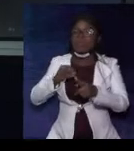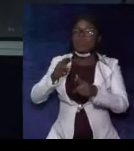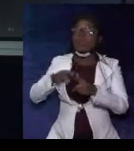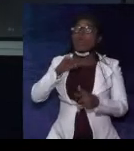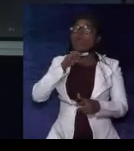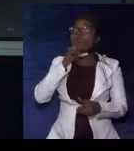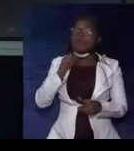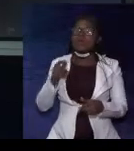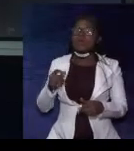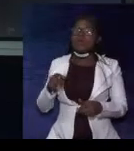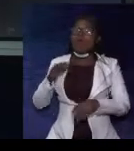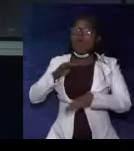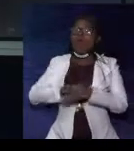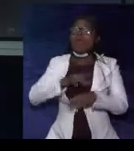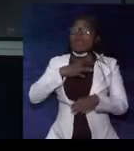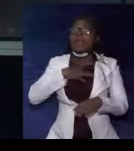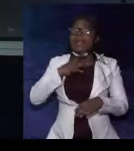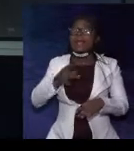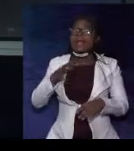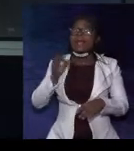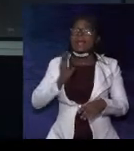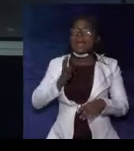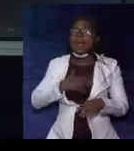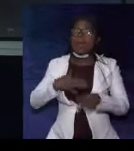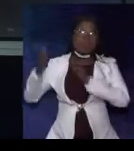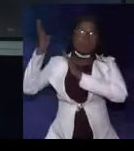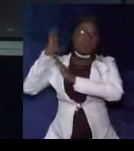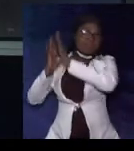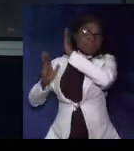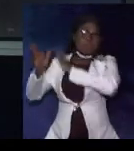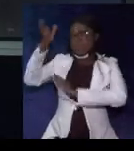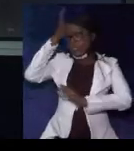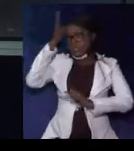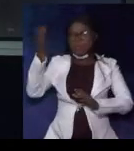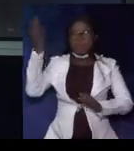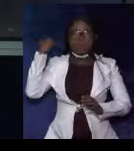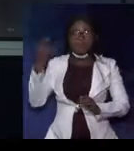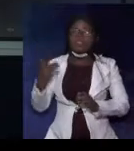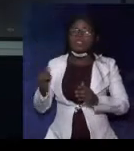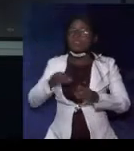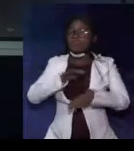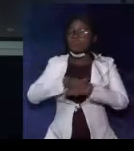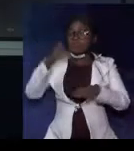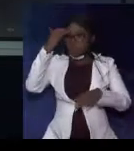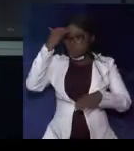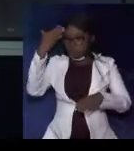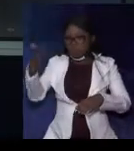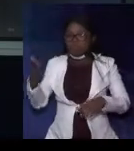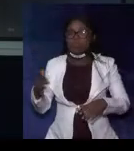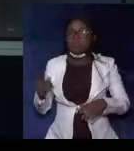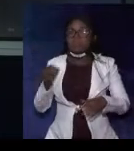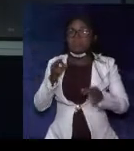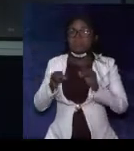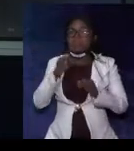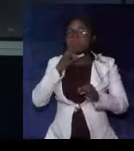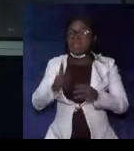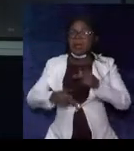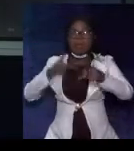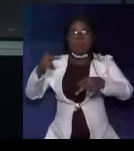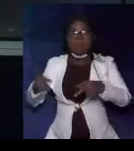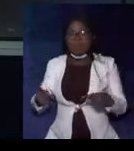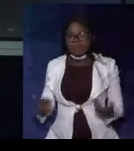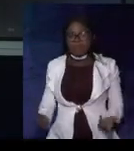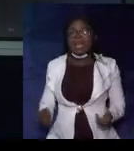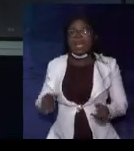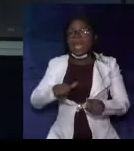our forefathers during their time, some of them did not know whether they were progressing on their farm. They just thought anyhow